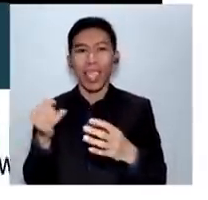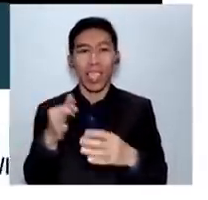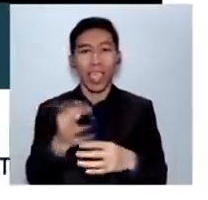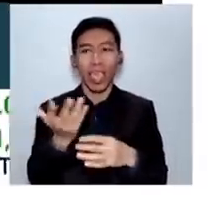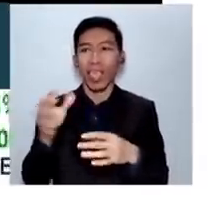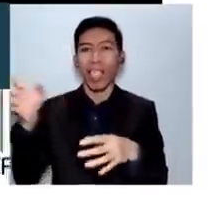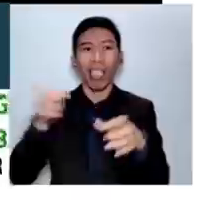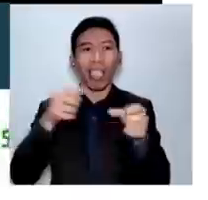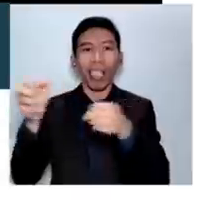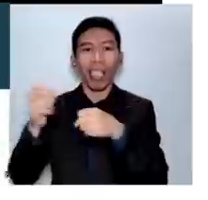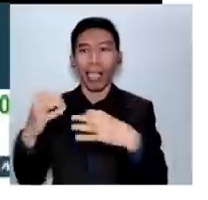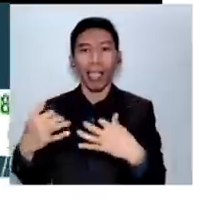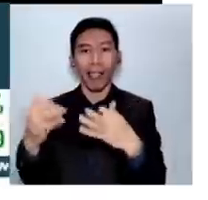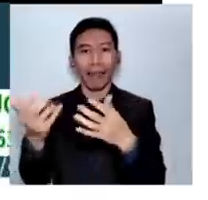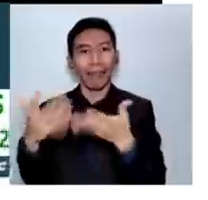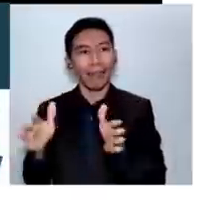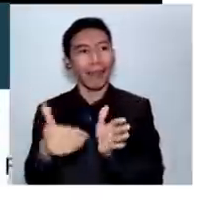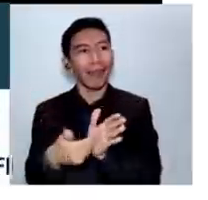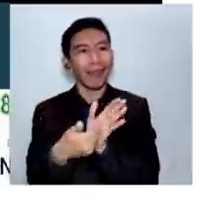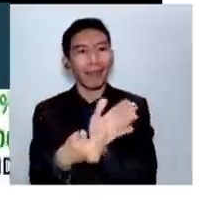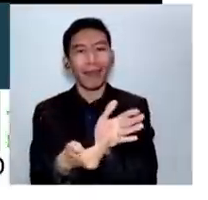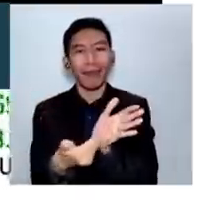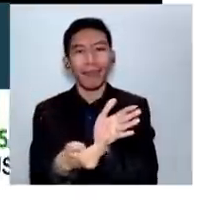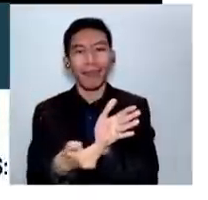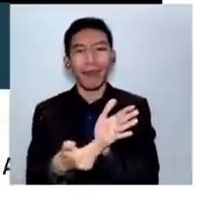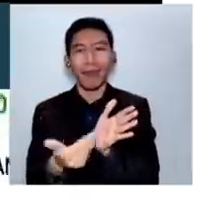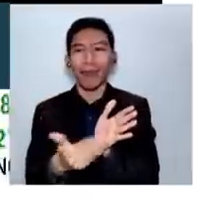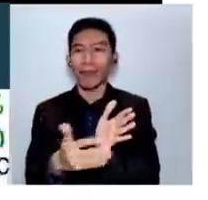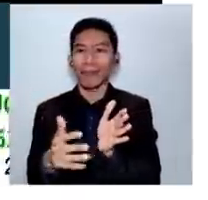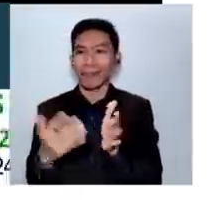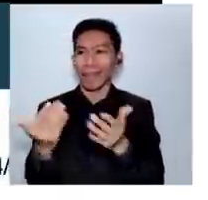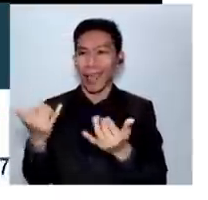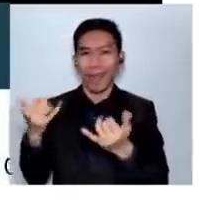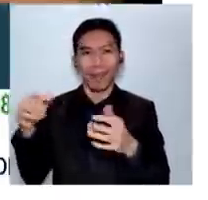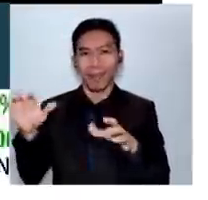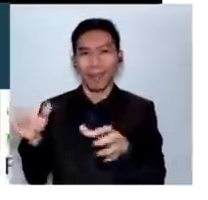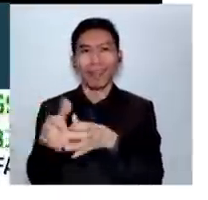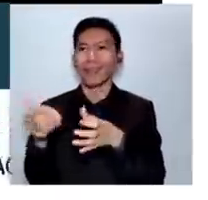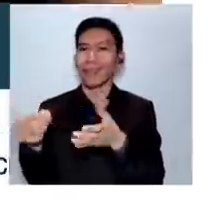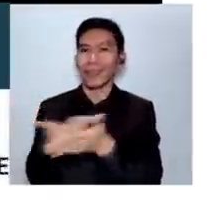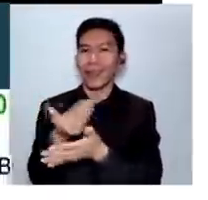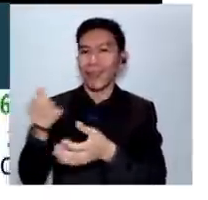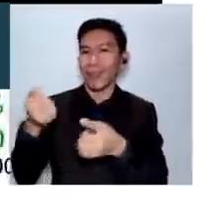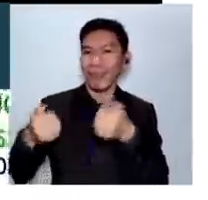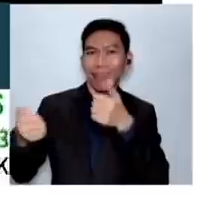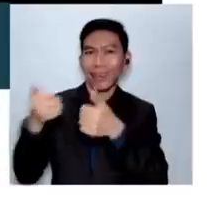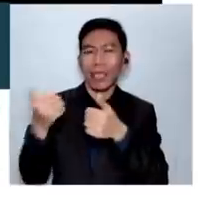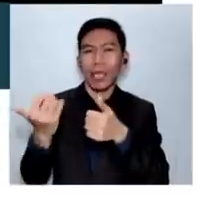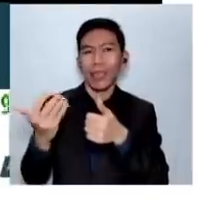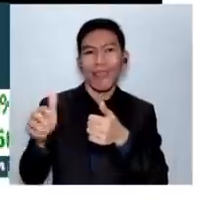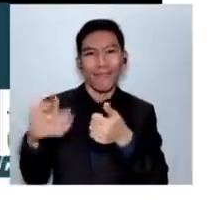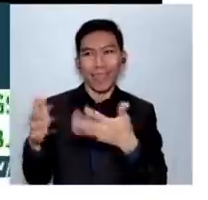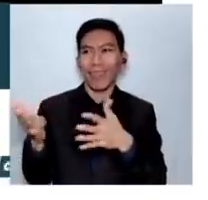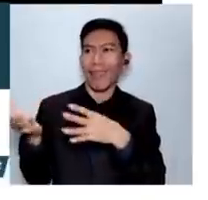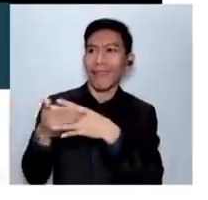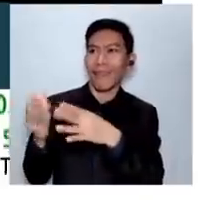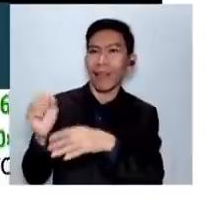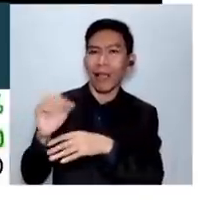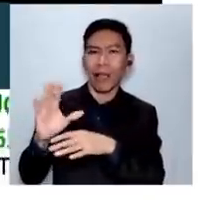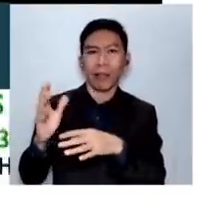and then we pass all of these resolutions. We are now the new leaders. We file the case. We are, hindi po pwede madaan